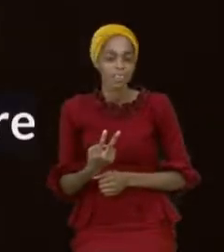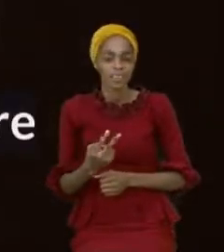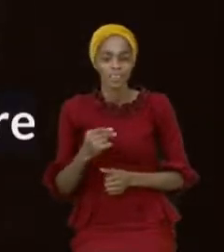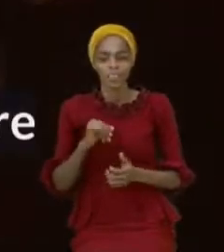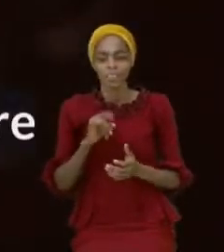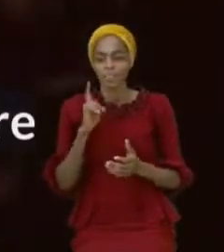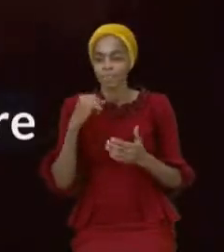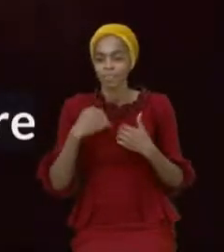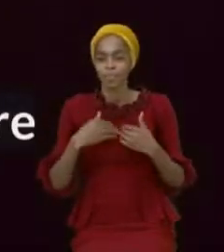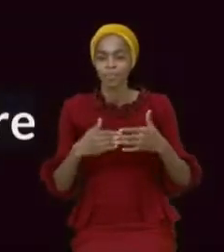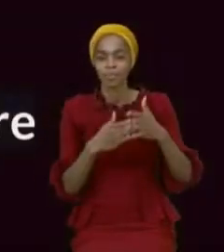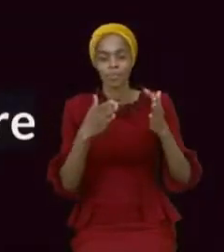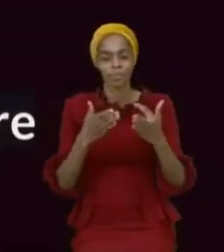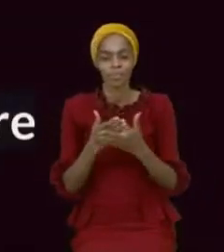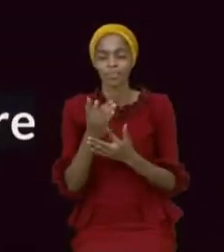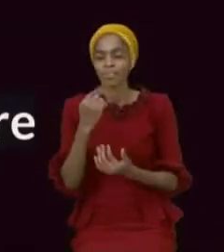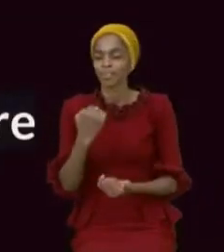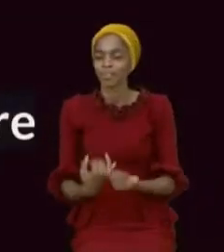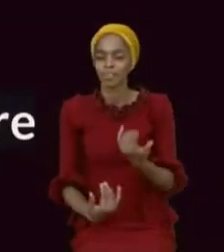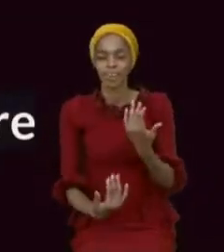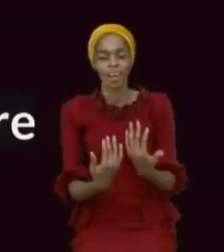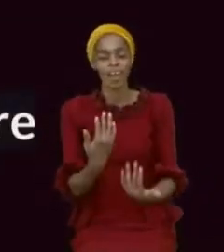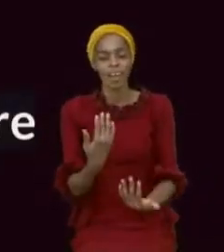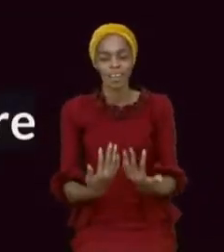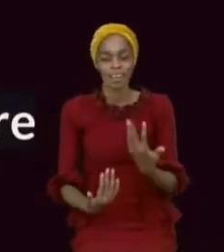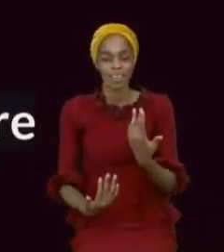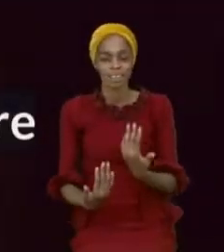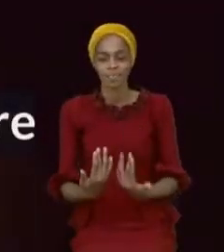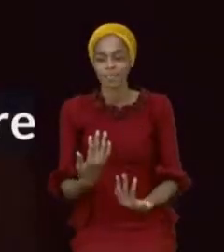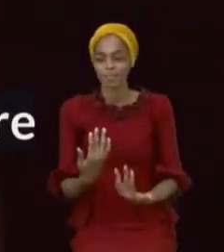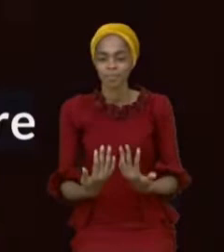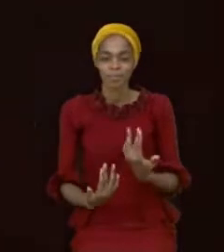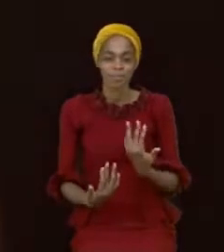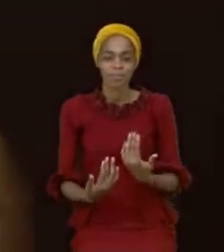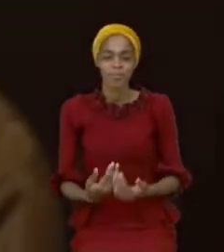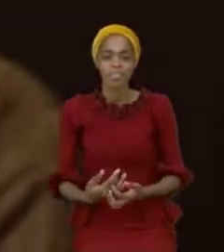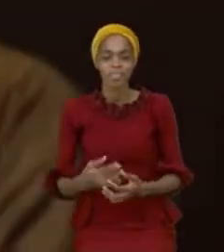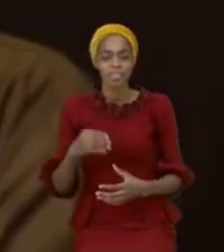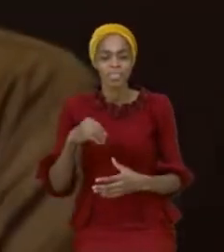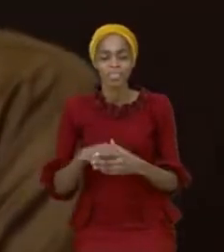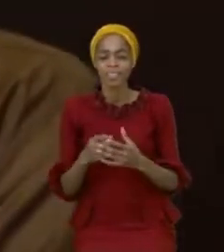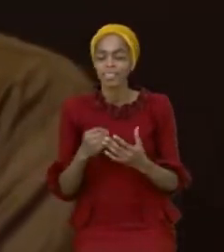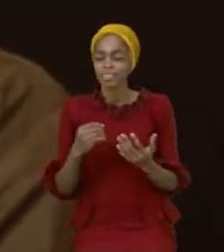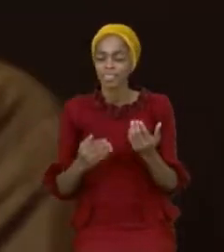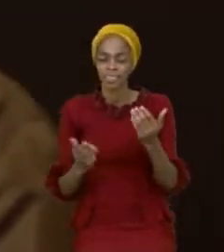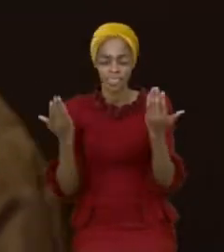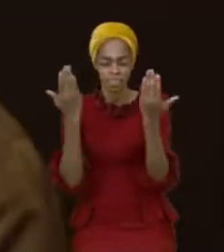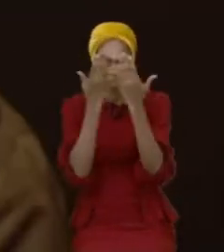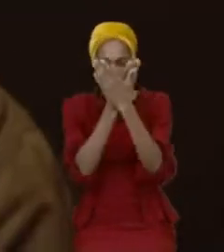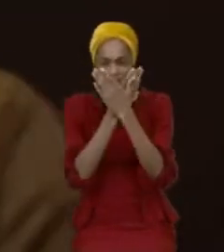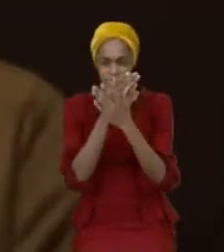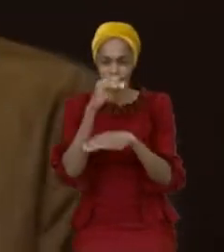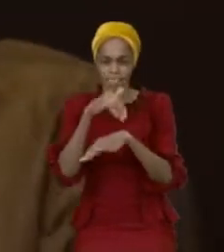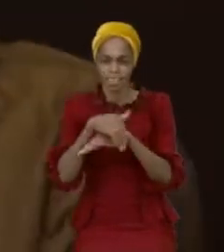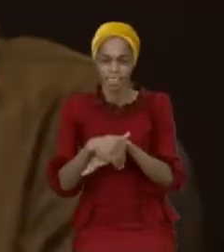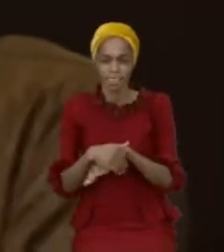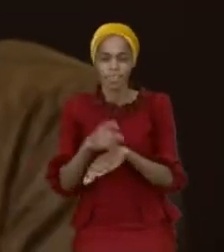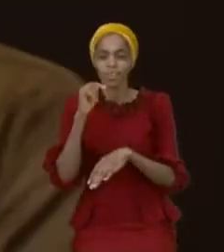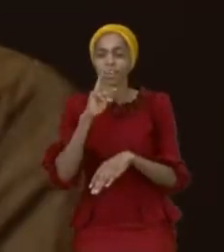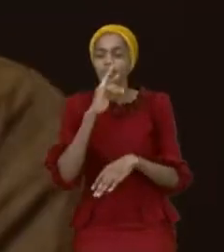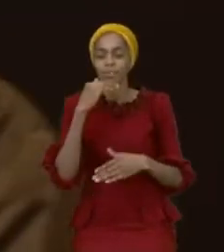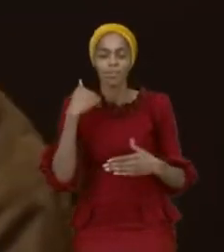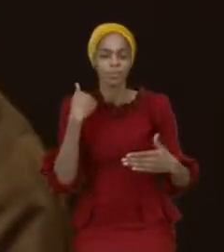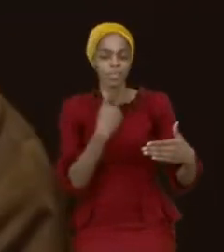'cause you have led me through the fire. That's right. In darkest night, you